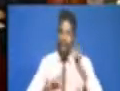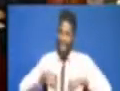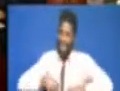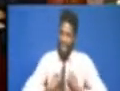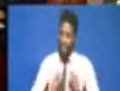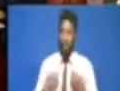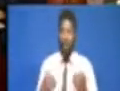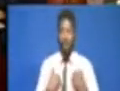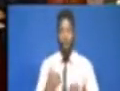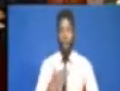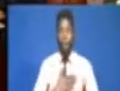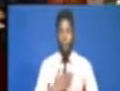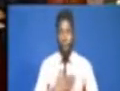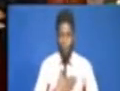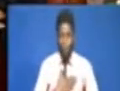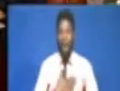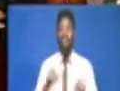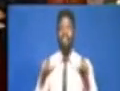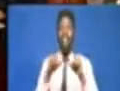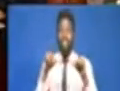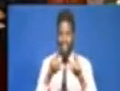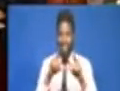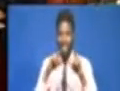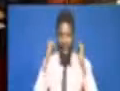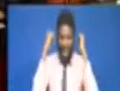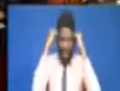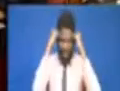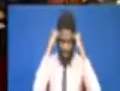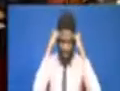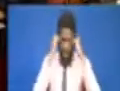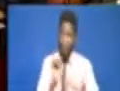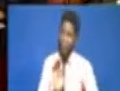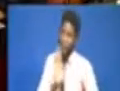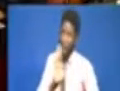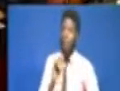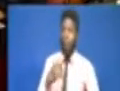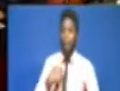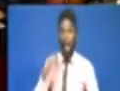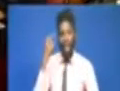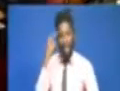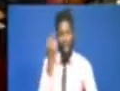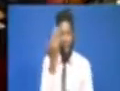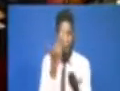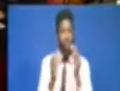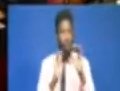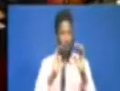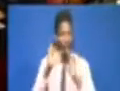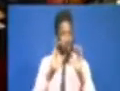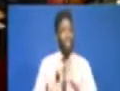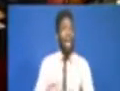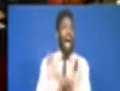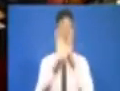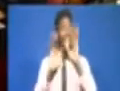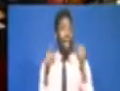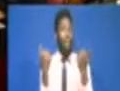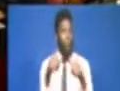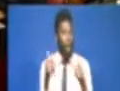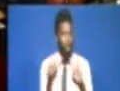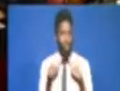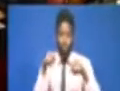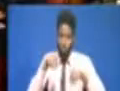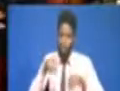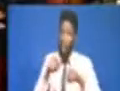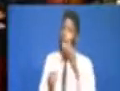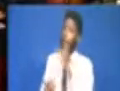certificates, academic certificates. I think there was a communication breakdown. Just this morning is when I have